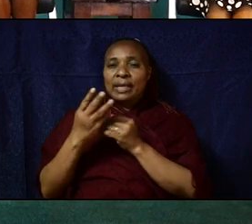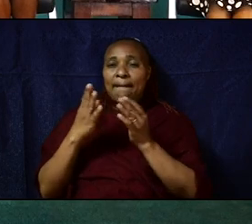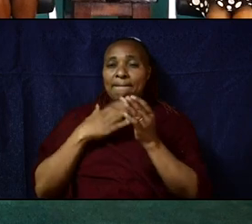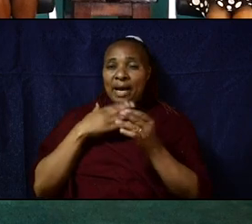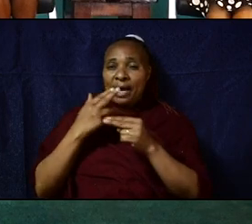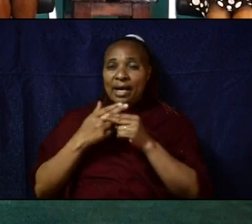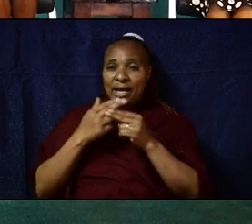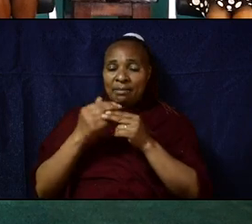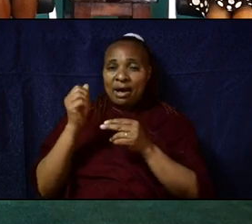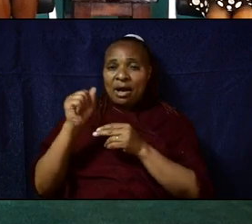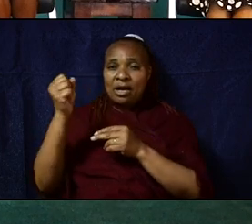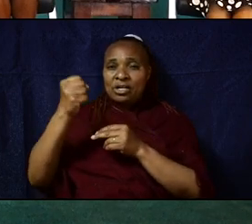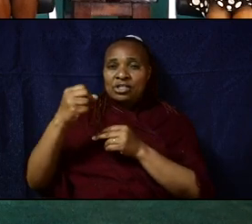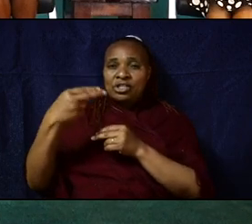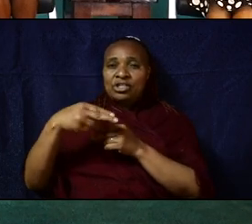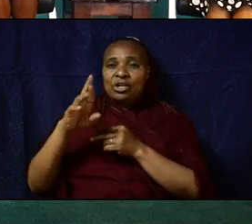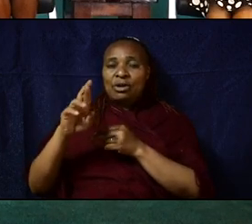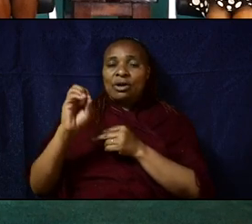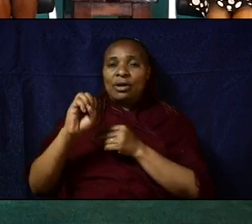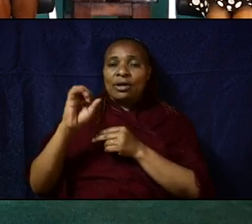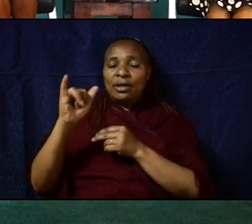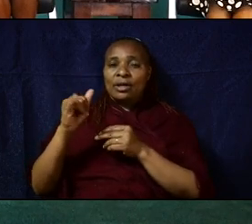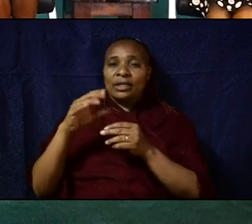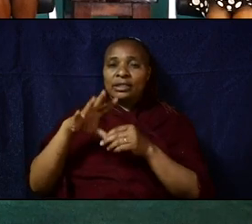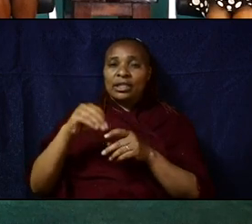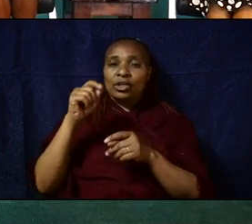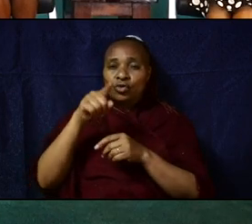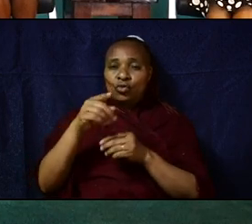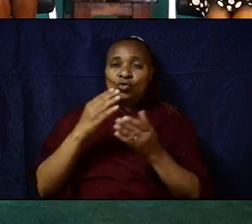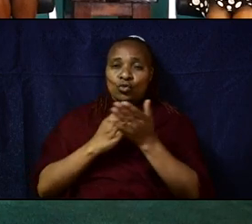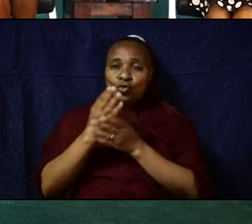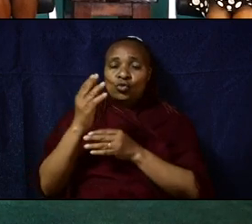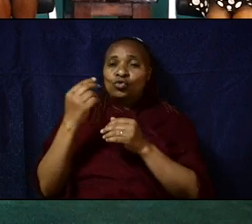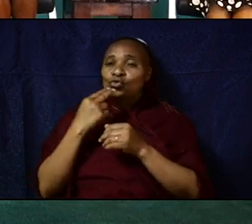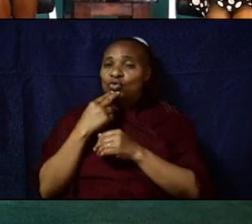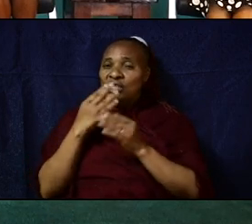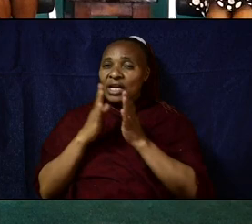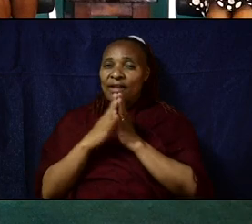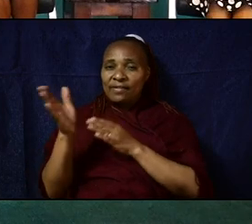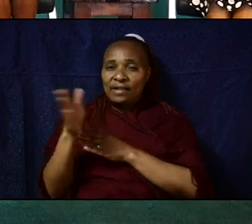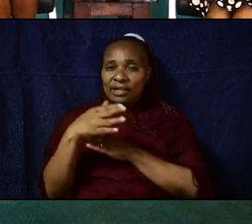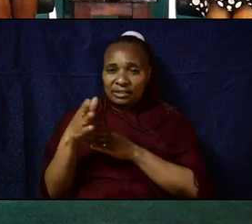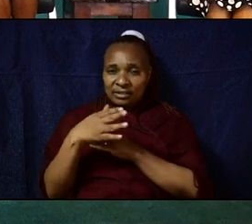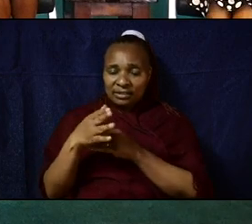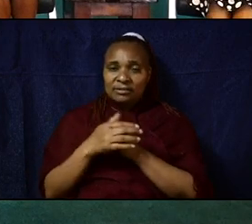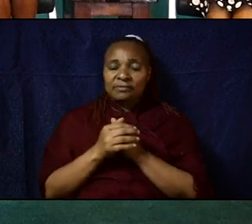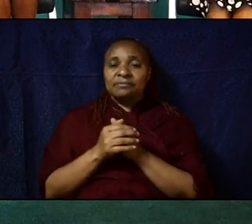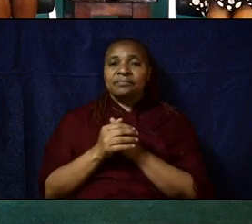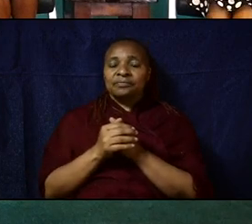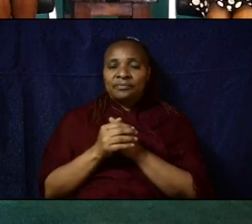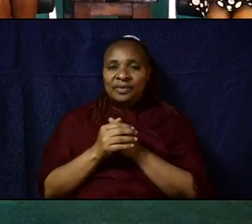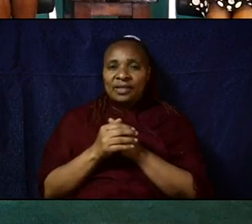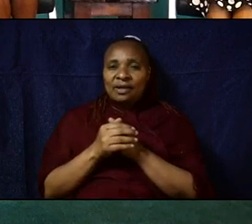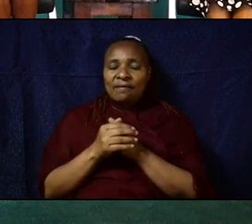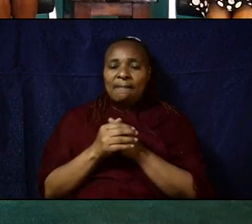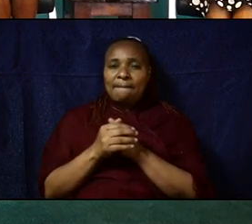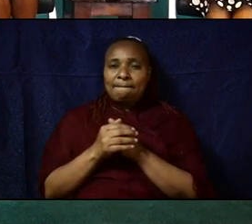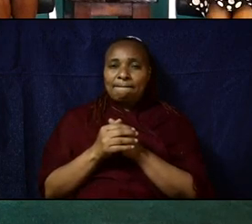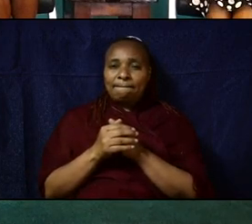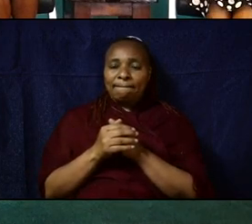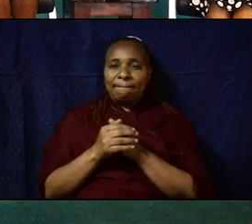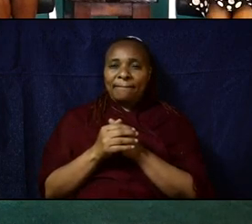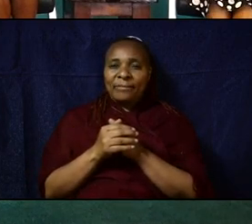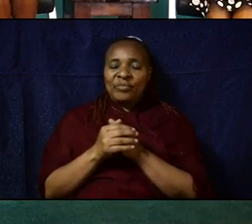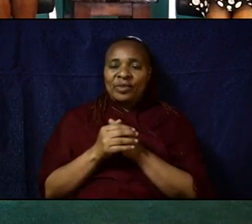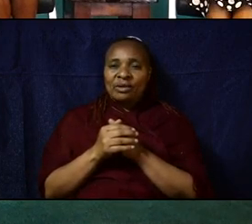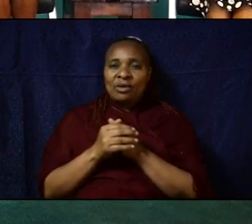My name is Ashley Hazen, and I'll be taking you through Tuesday and Thursday, Patriarchs and Prophets.